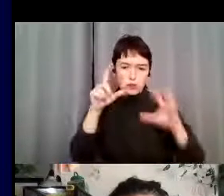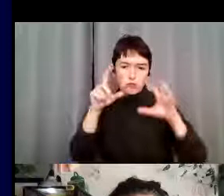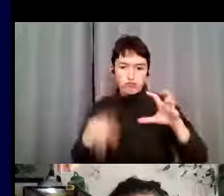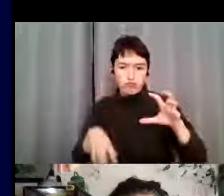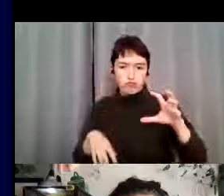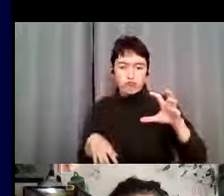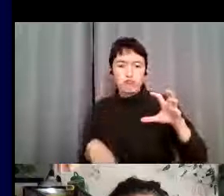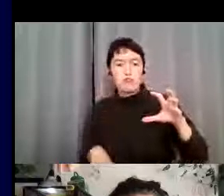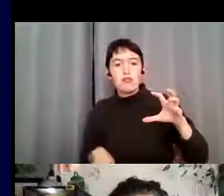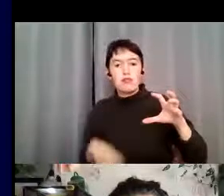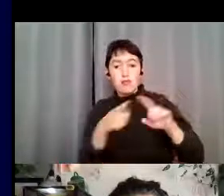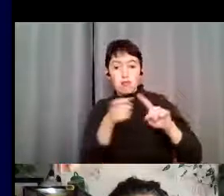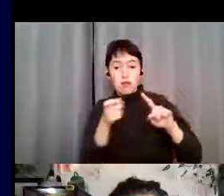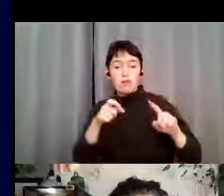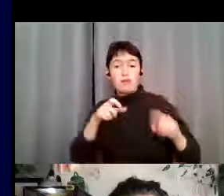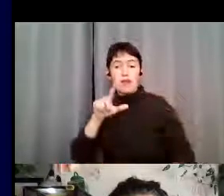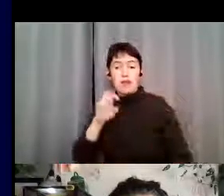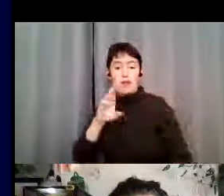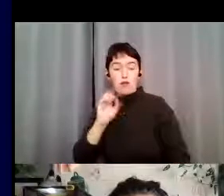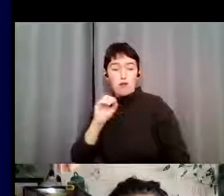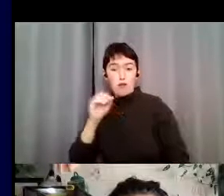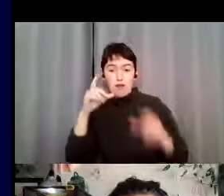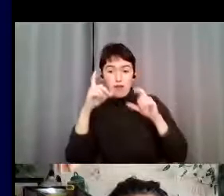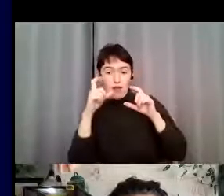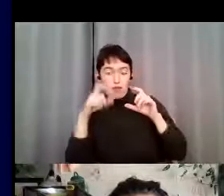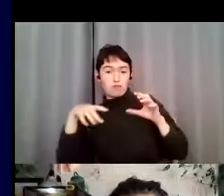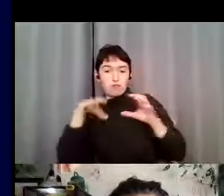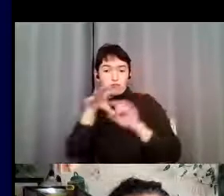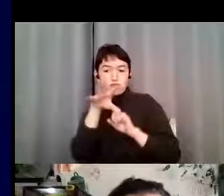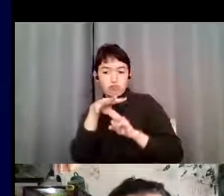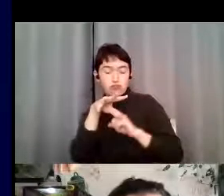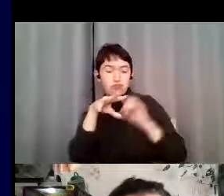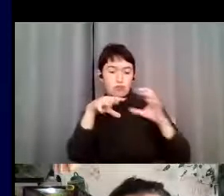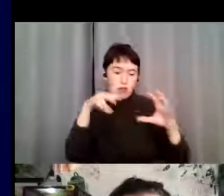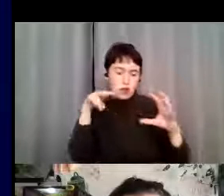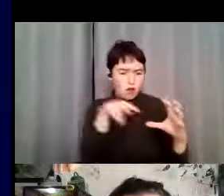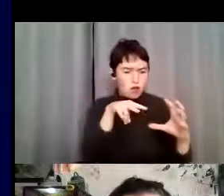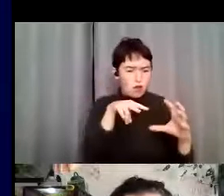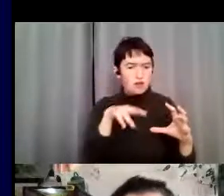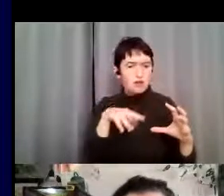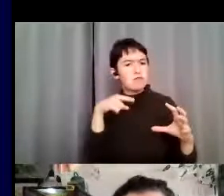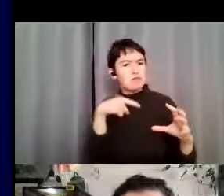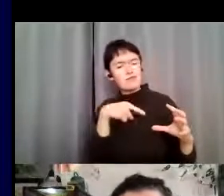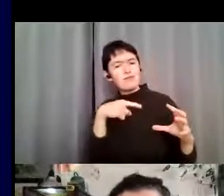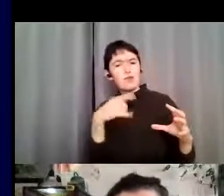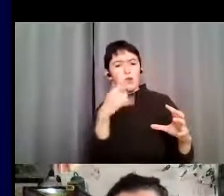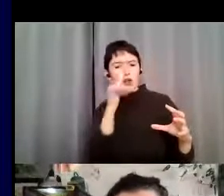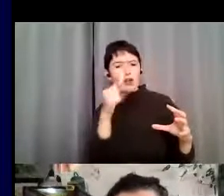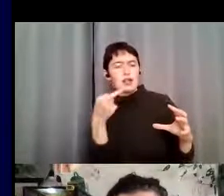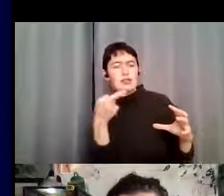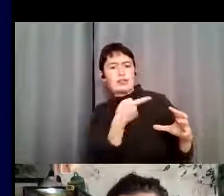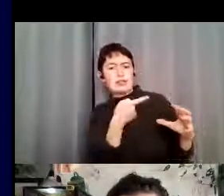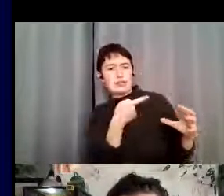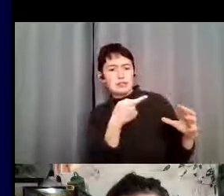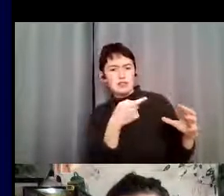Reconnaissance Orbiter camera, you would see before your eyes a scene that looked not quite, but something like this. So this